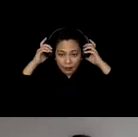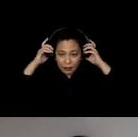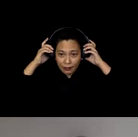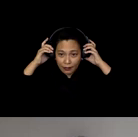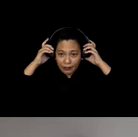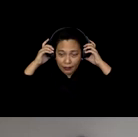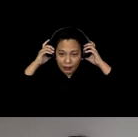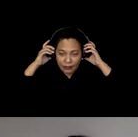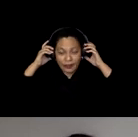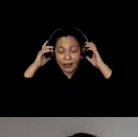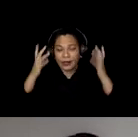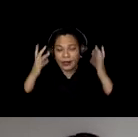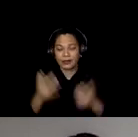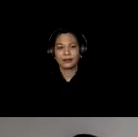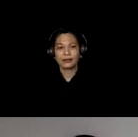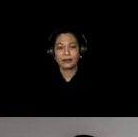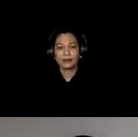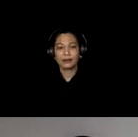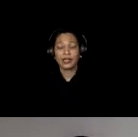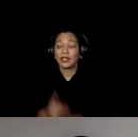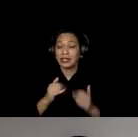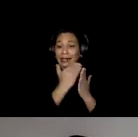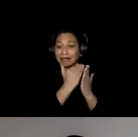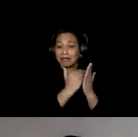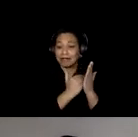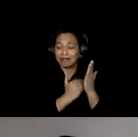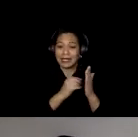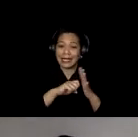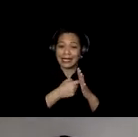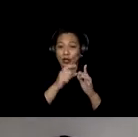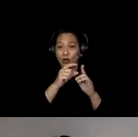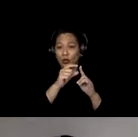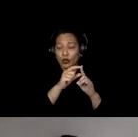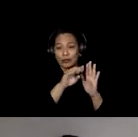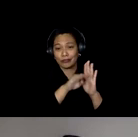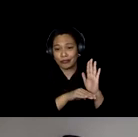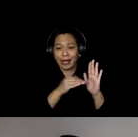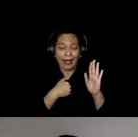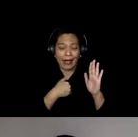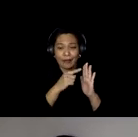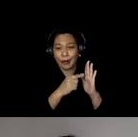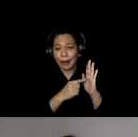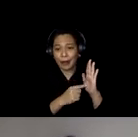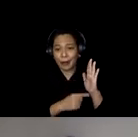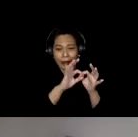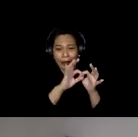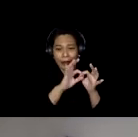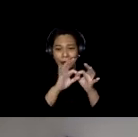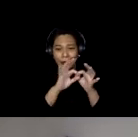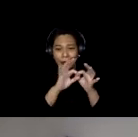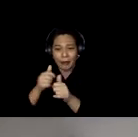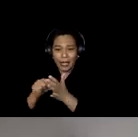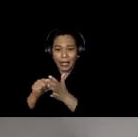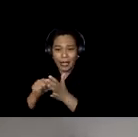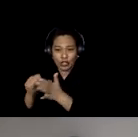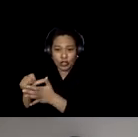So once you have your list of keywords mapped out to this is the keyword for this page, this is the keyword for this page. Now we're going to